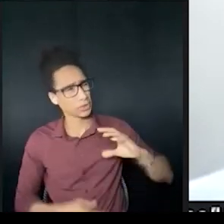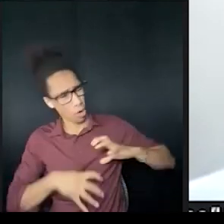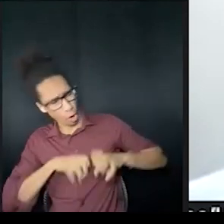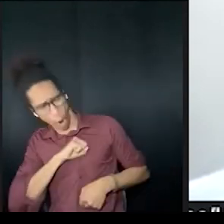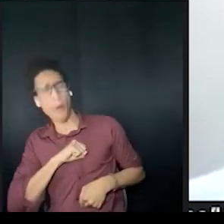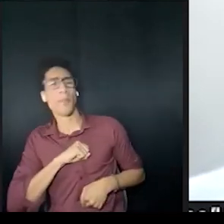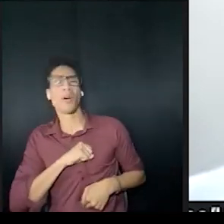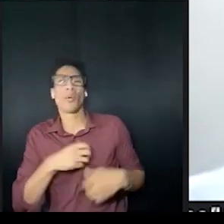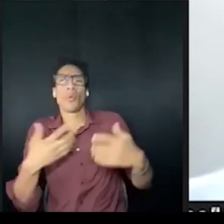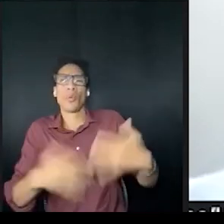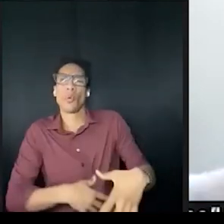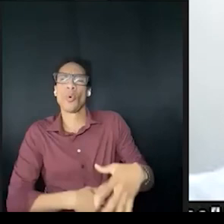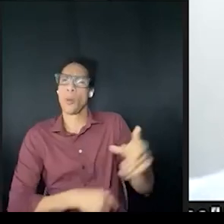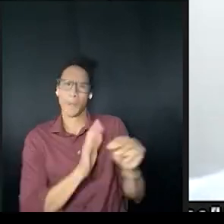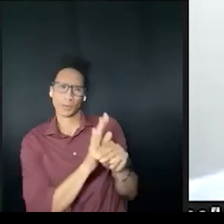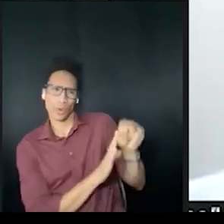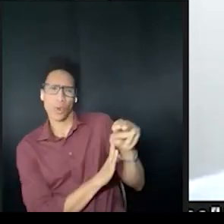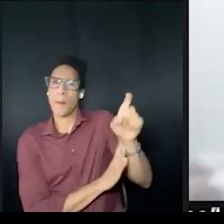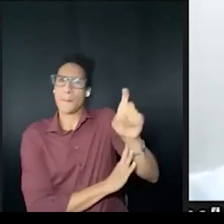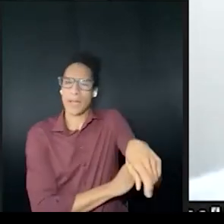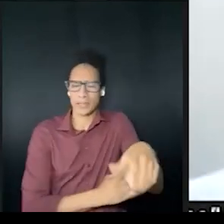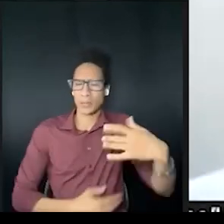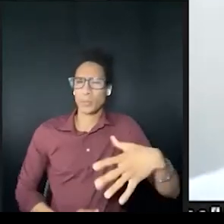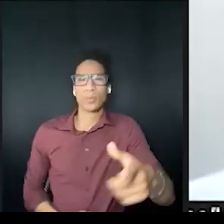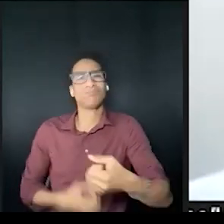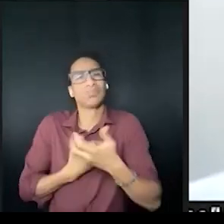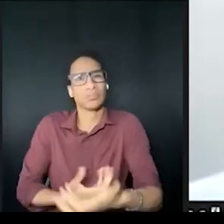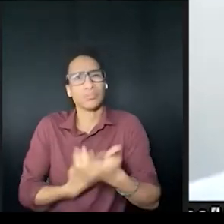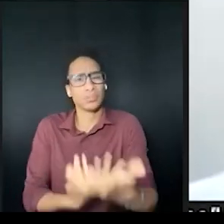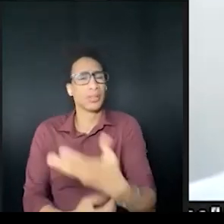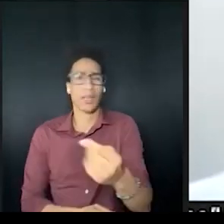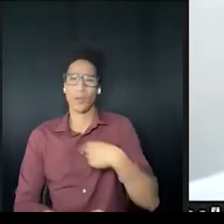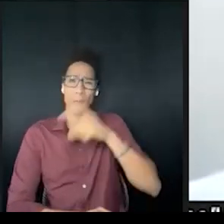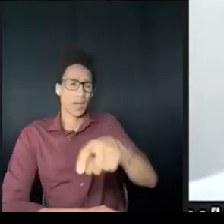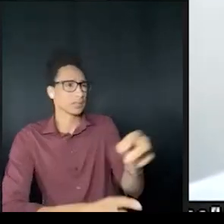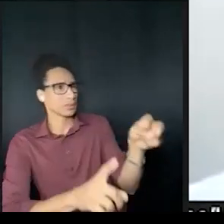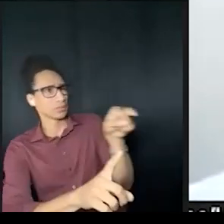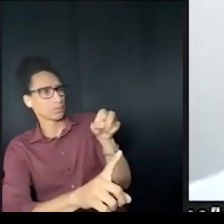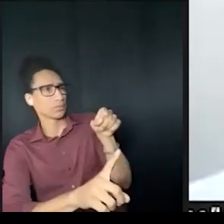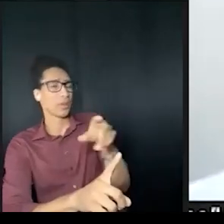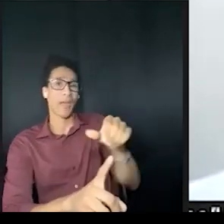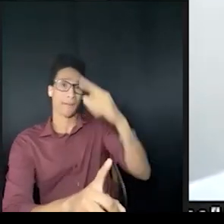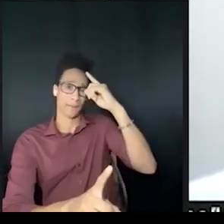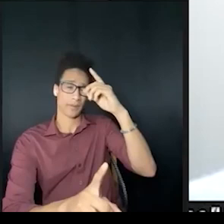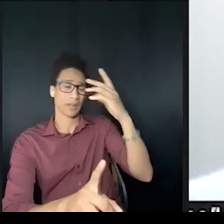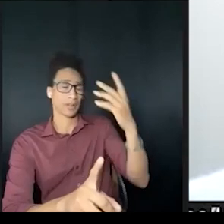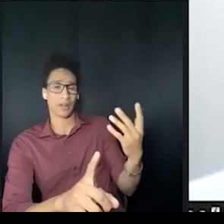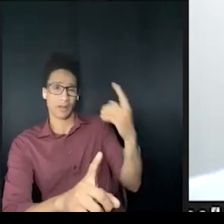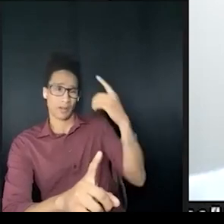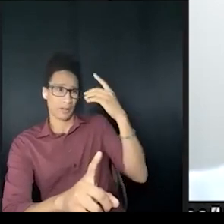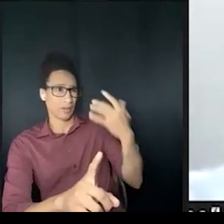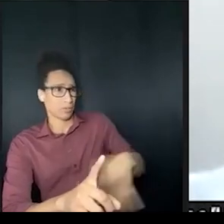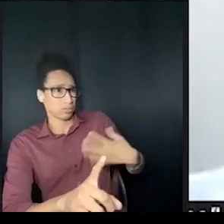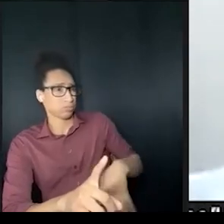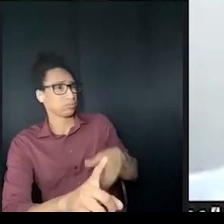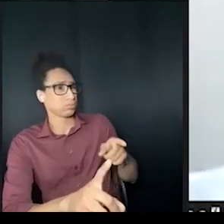his pain, mm-hmm. and understand that someone felt that because of my actions, but also to look at Lawrence and see